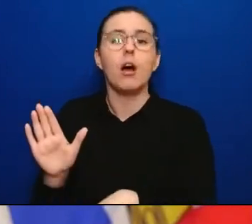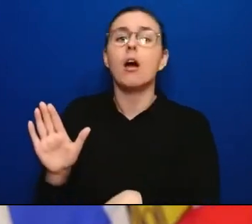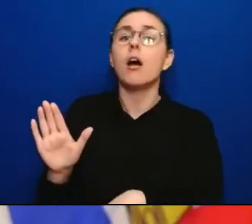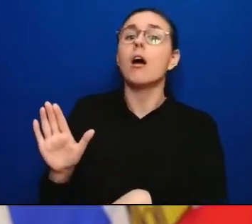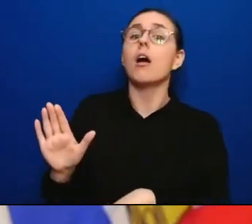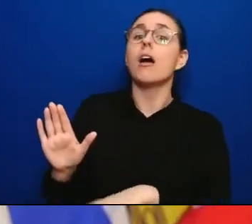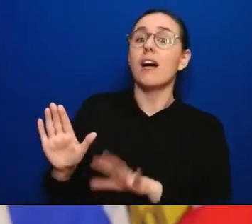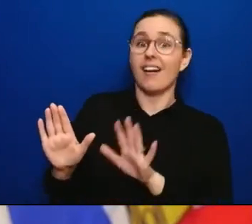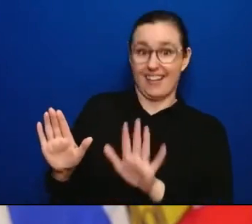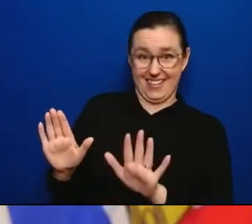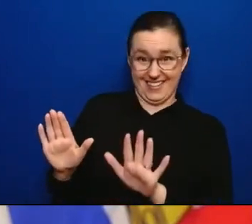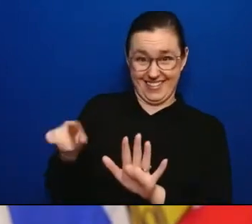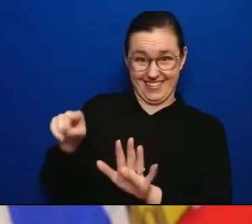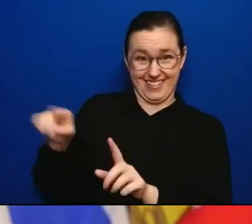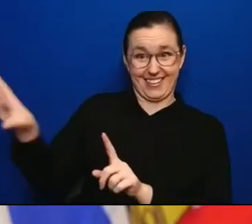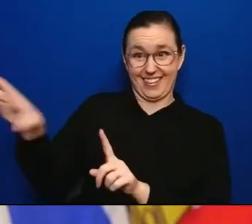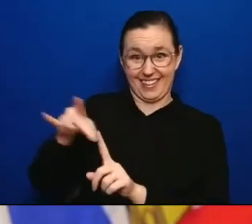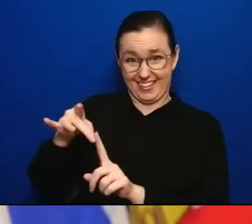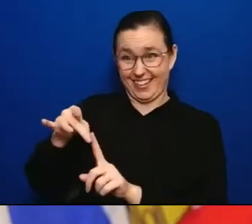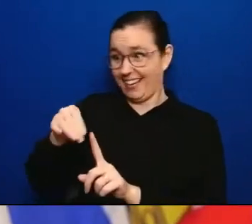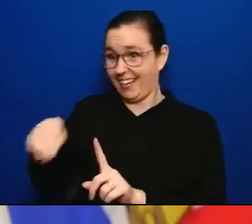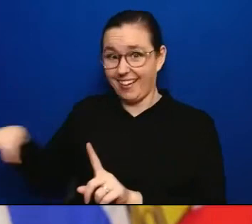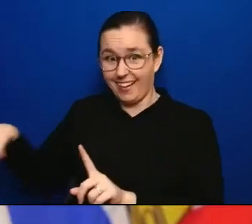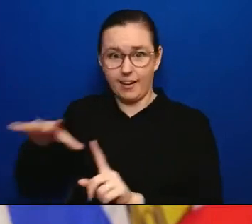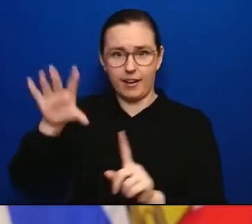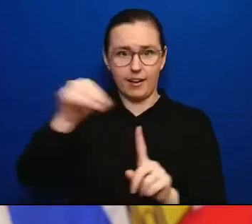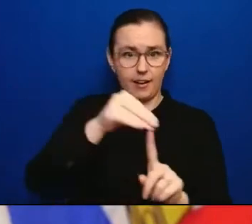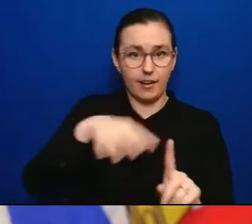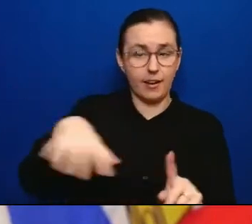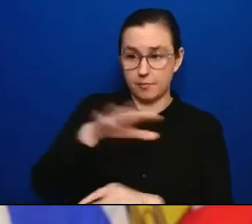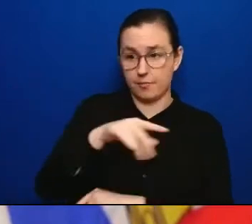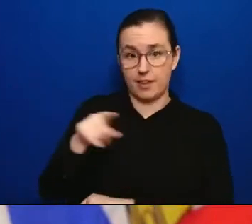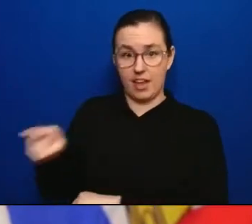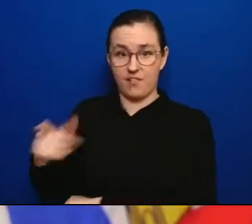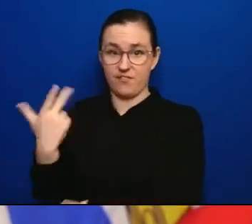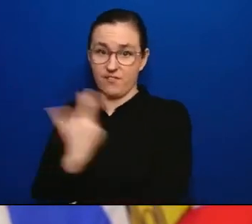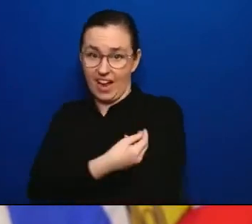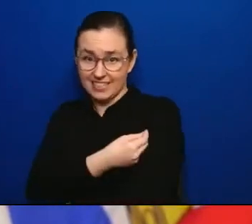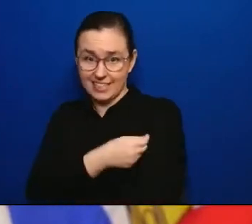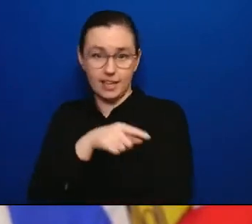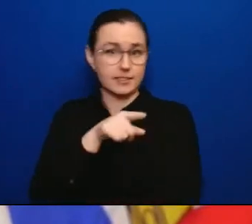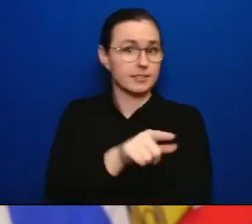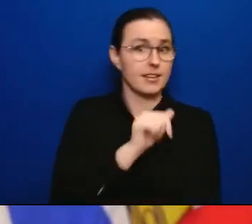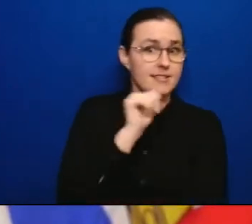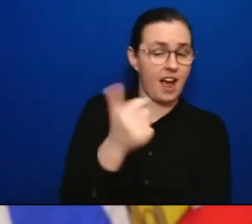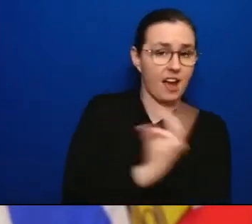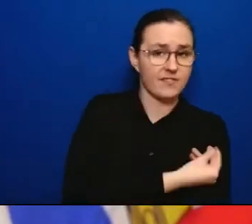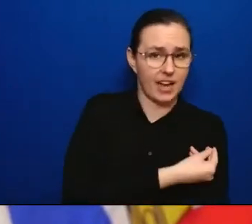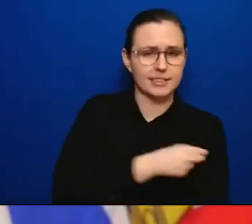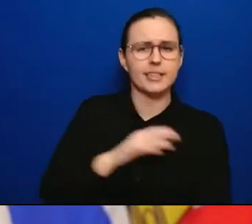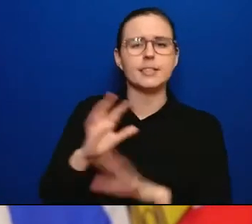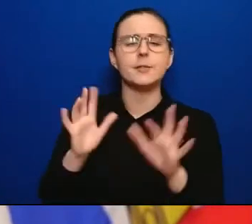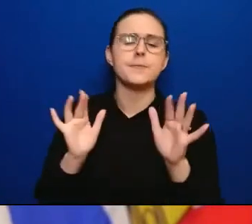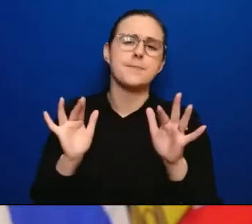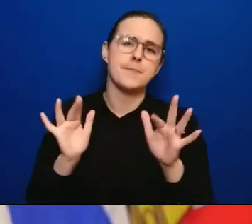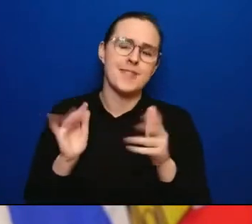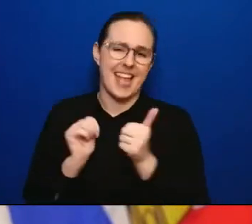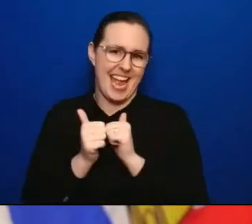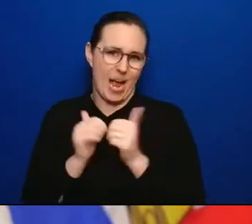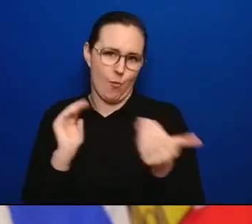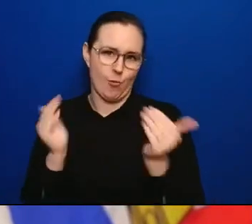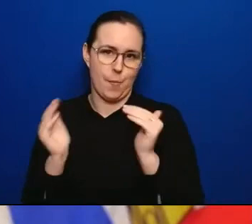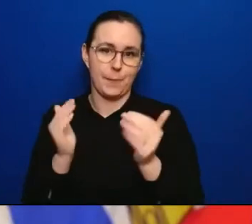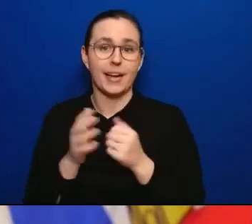difference. The difference in spread between somebody who's vaccinated and unvaccinated, it's like, I guess it's like